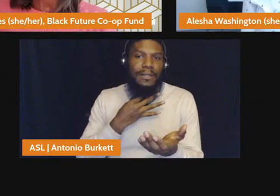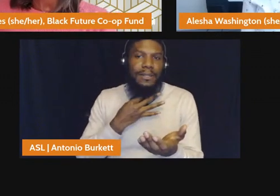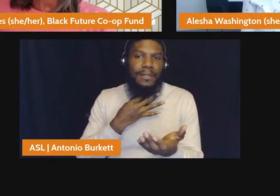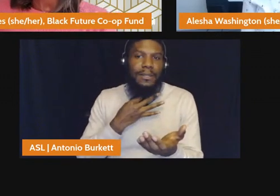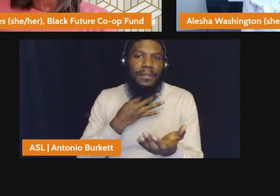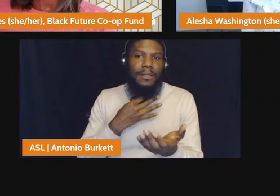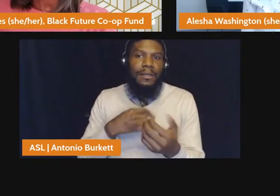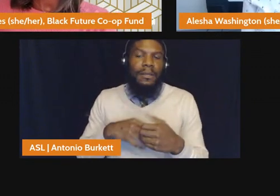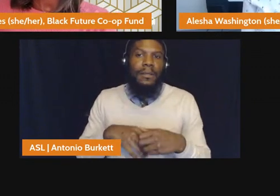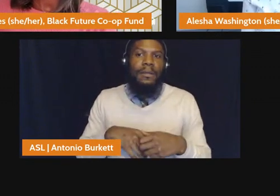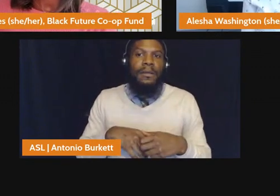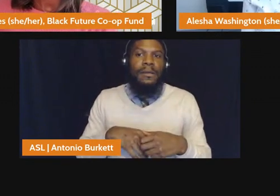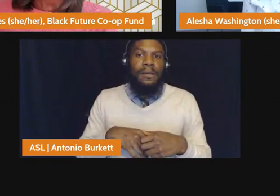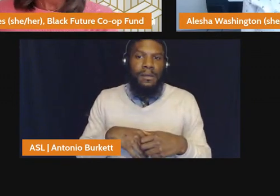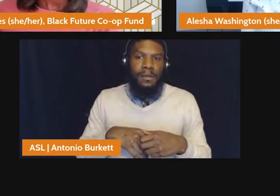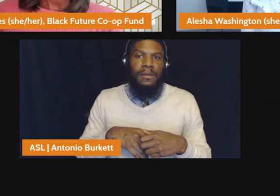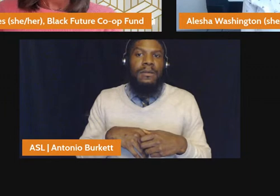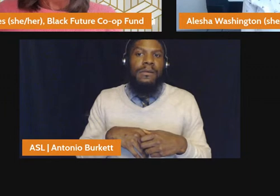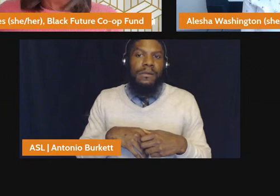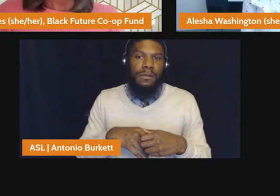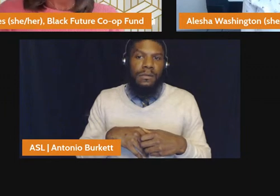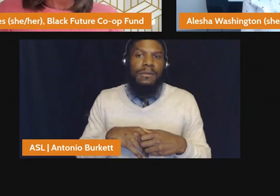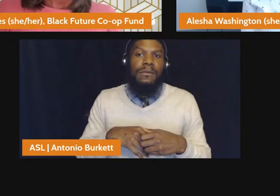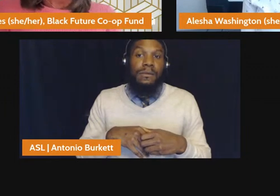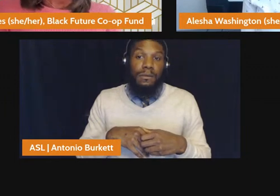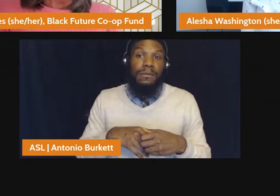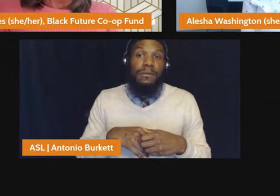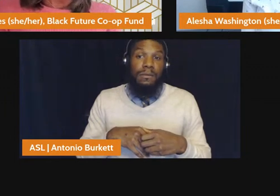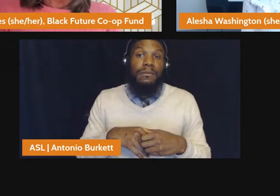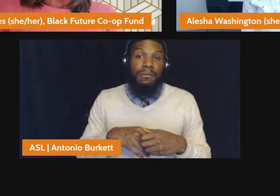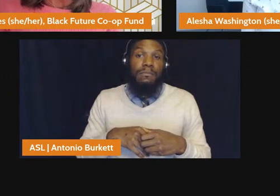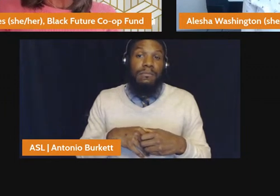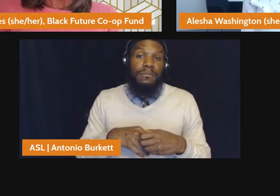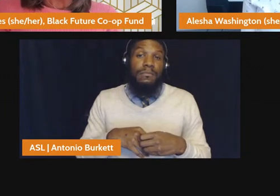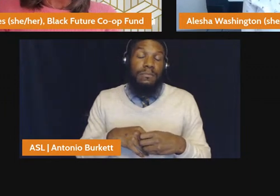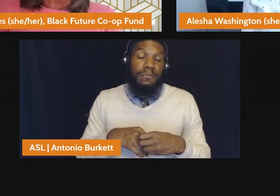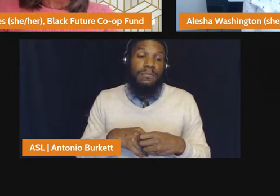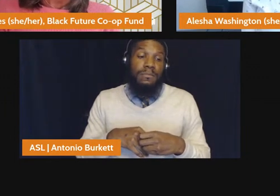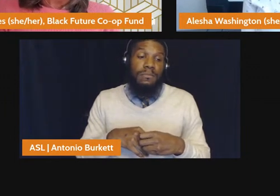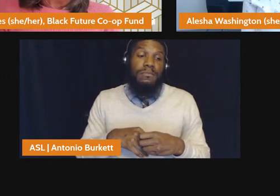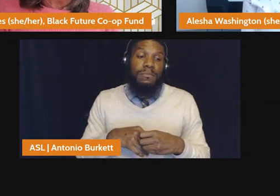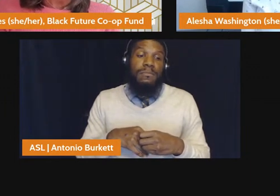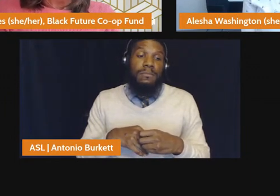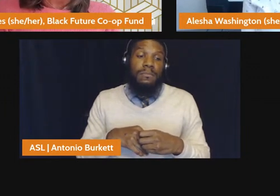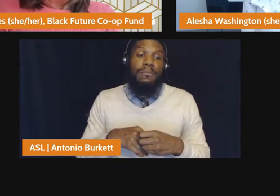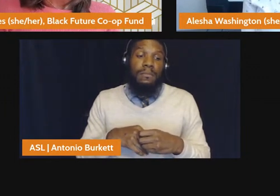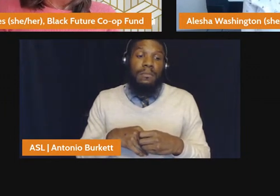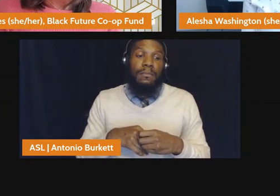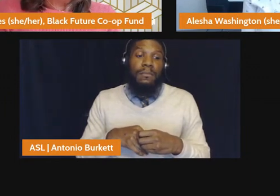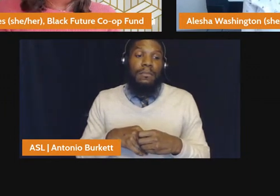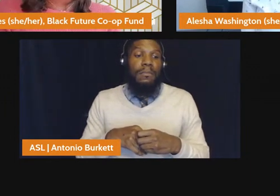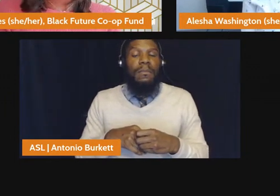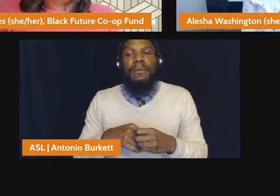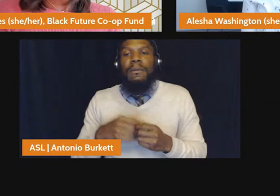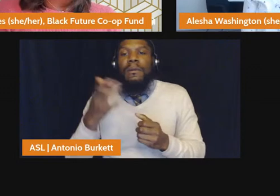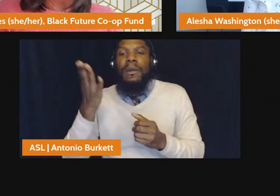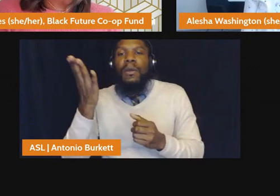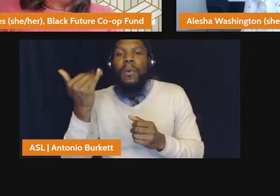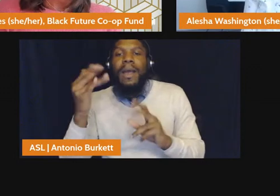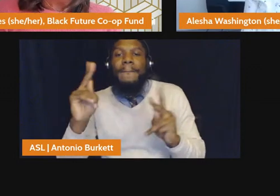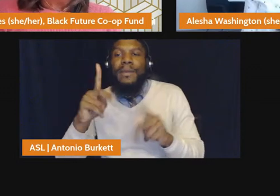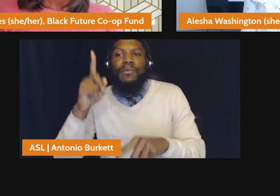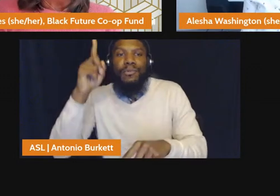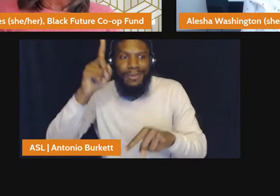that and not from that sense of questioning why people can't do things right,